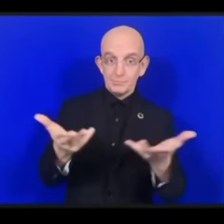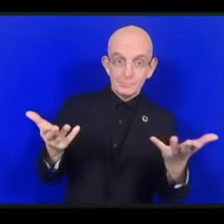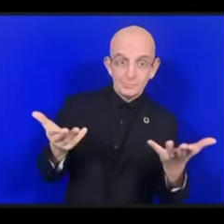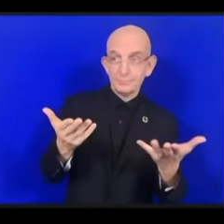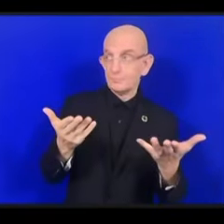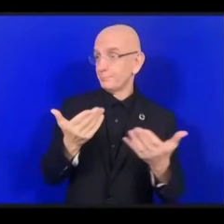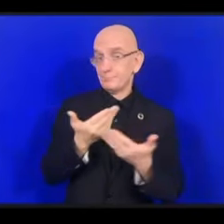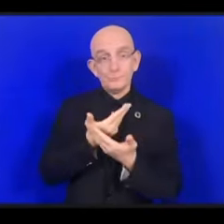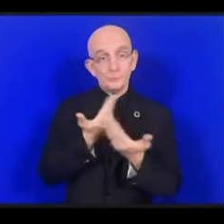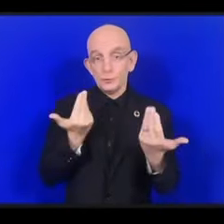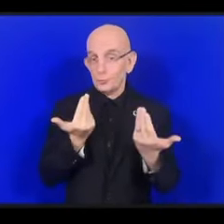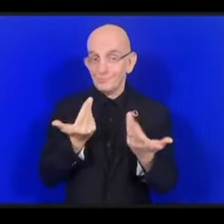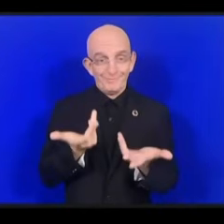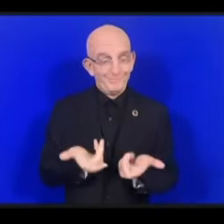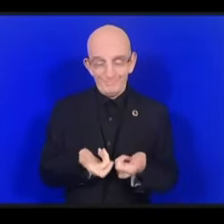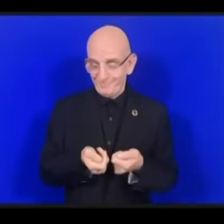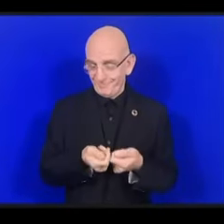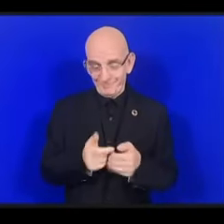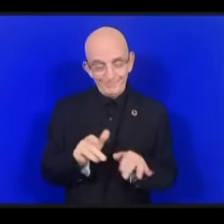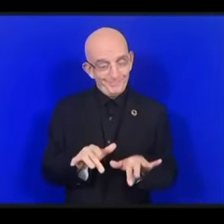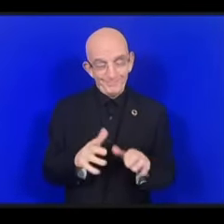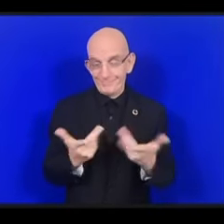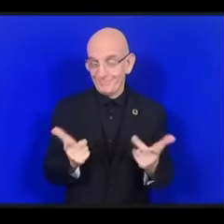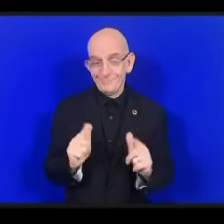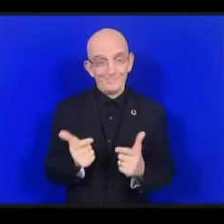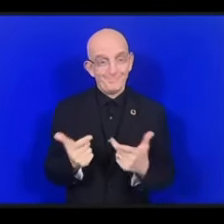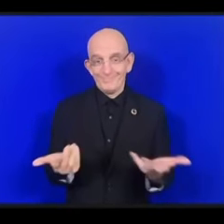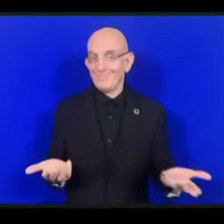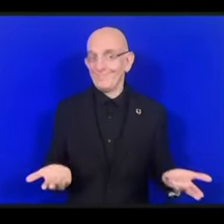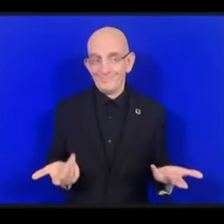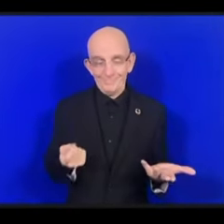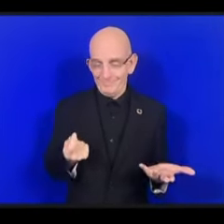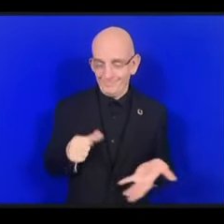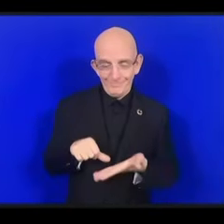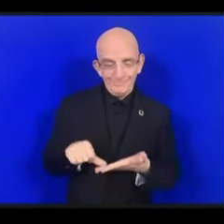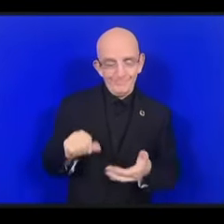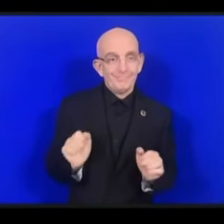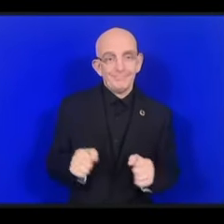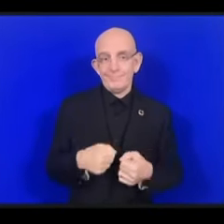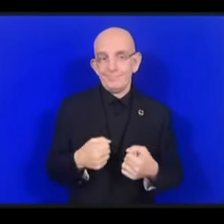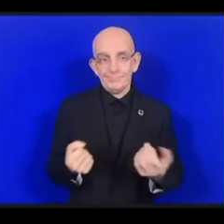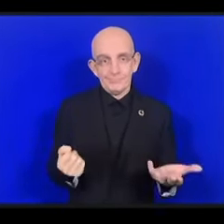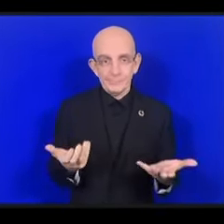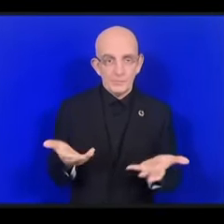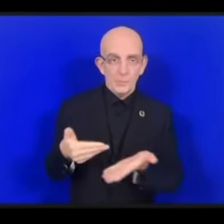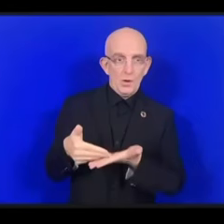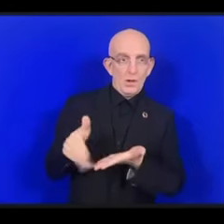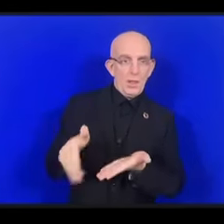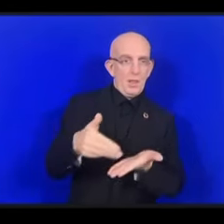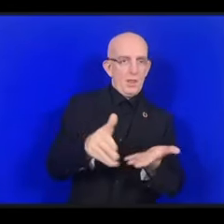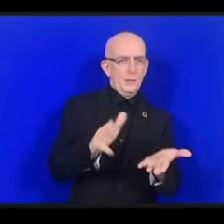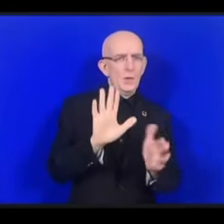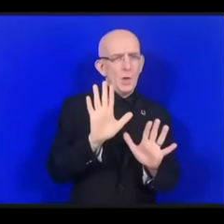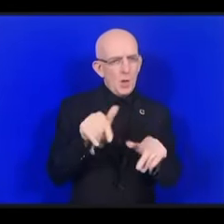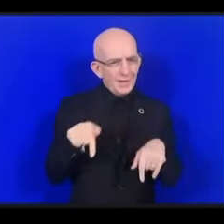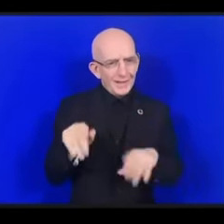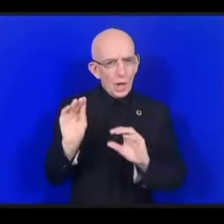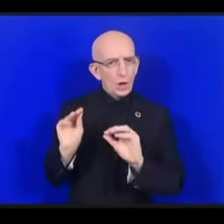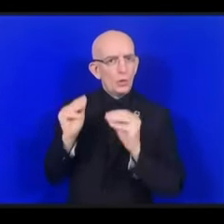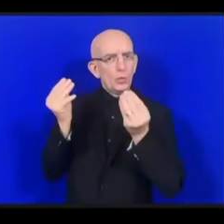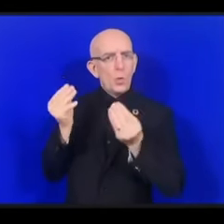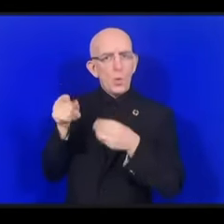and inclusive. More alarming still is a billion of